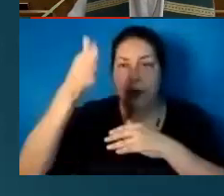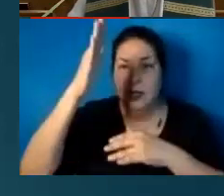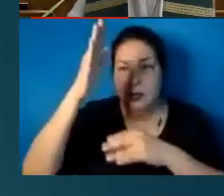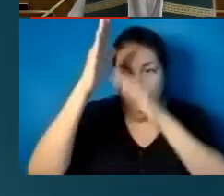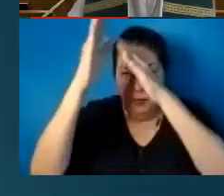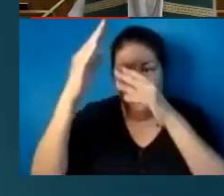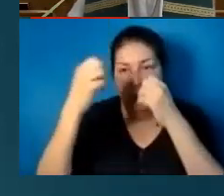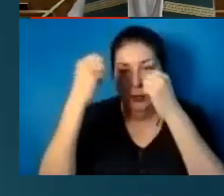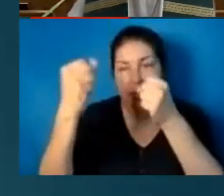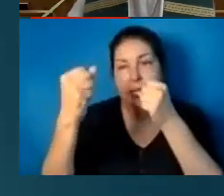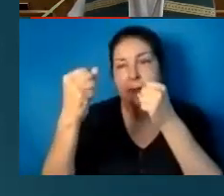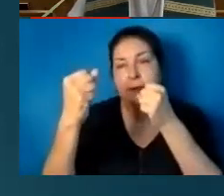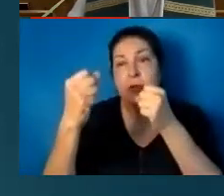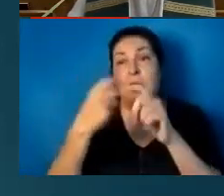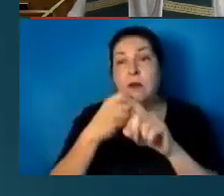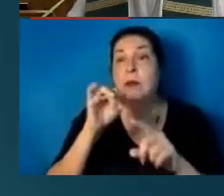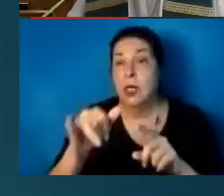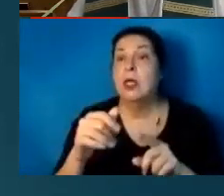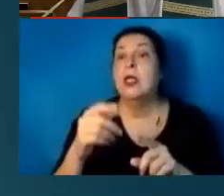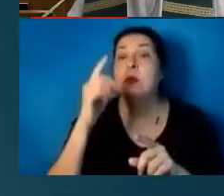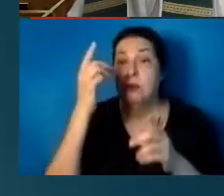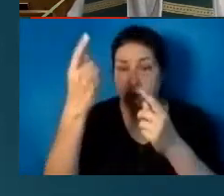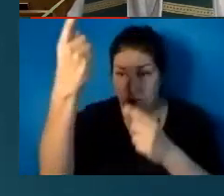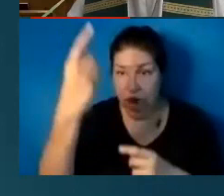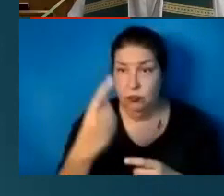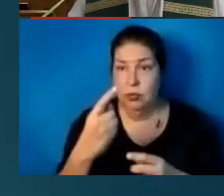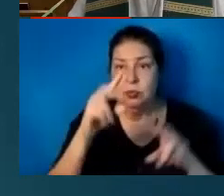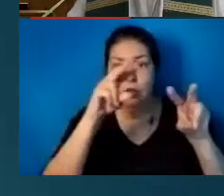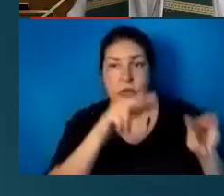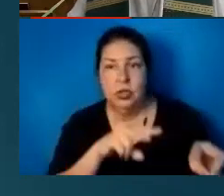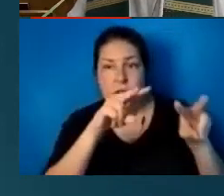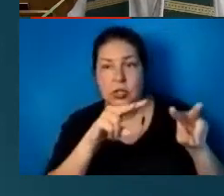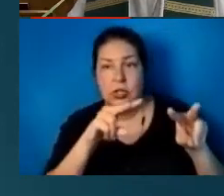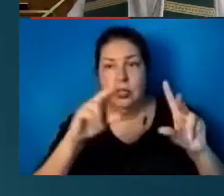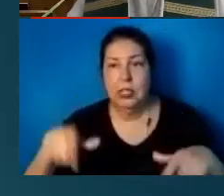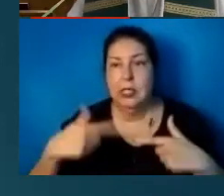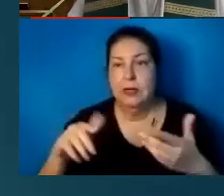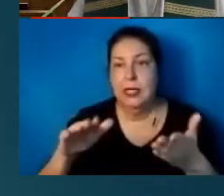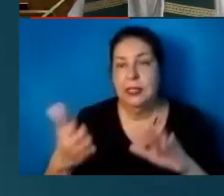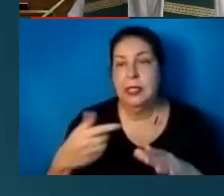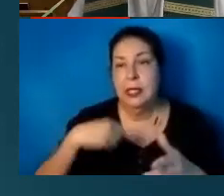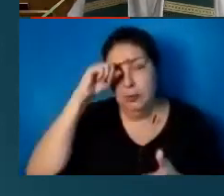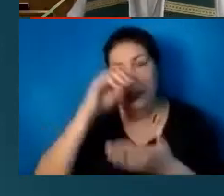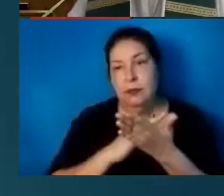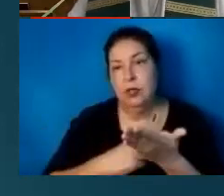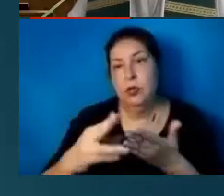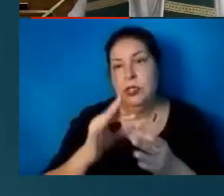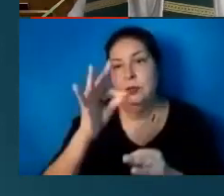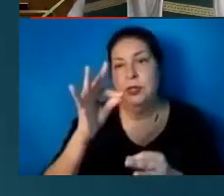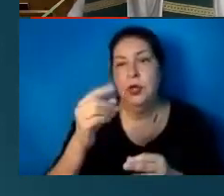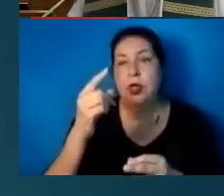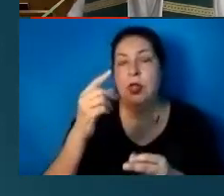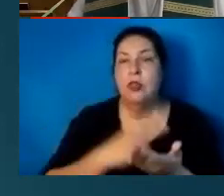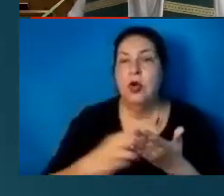Father Almighty. From thence he will come to judge the living and the dead. I believe in the Holy Spirit, the Holy